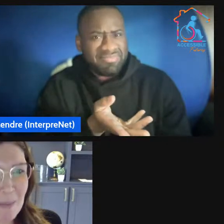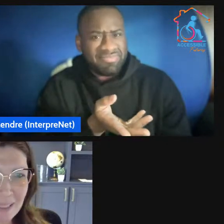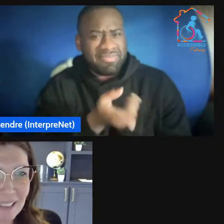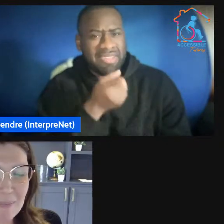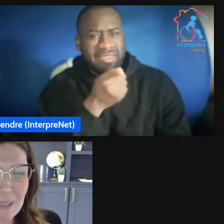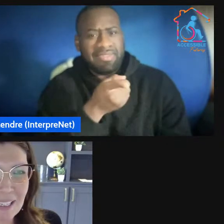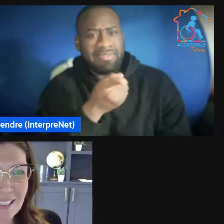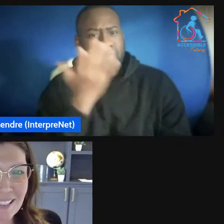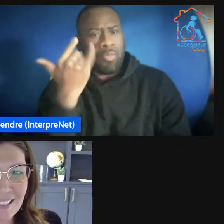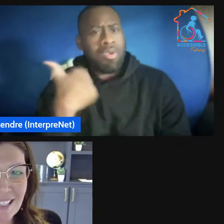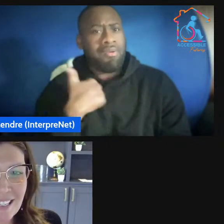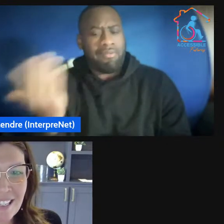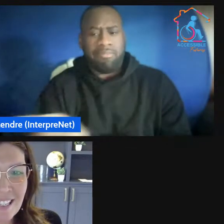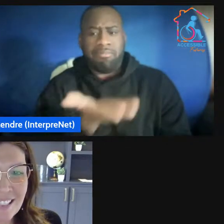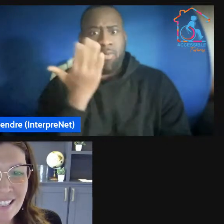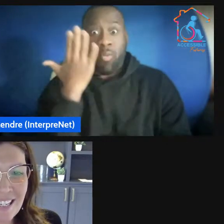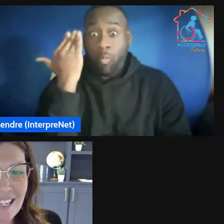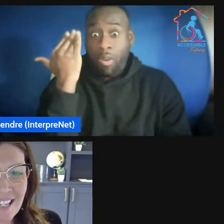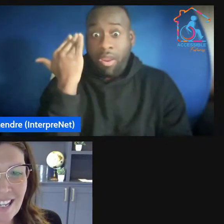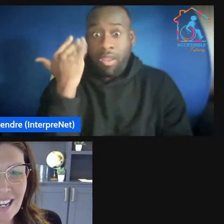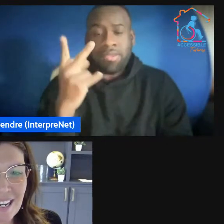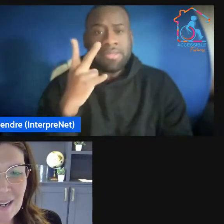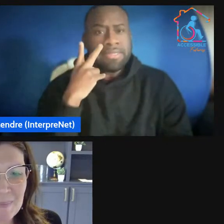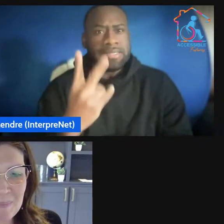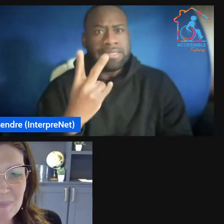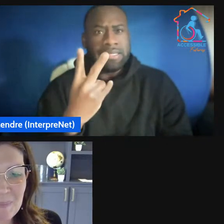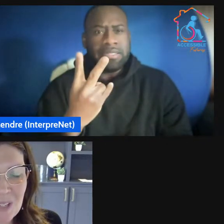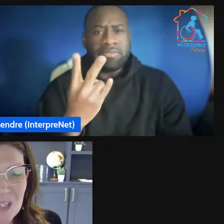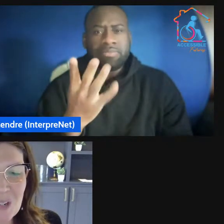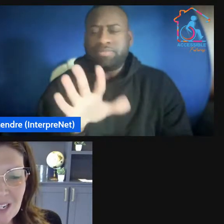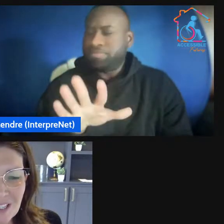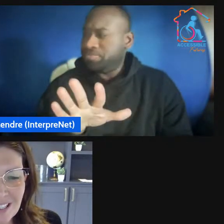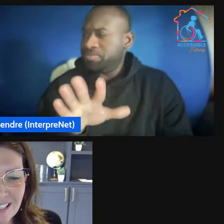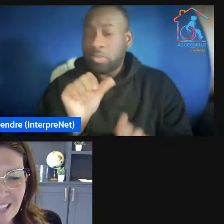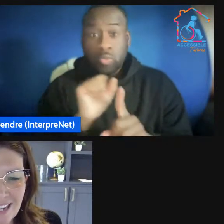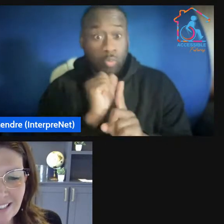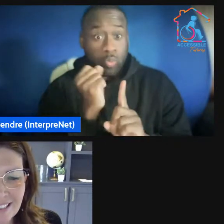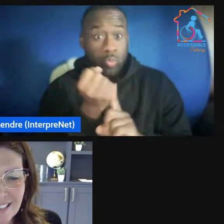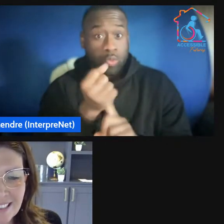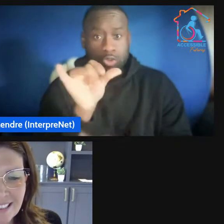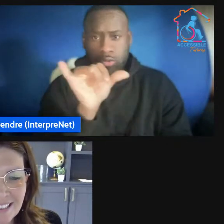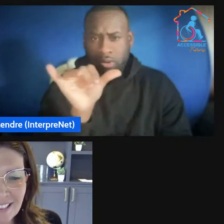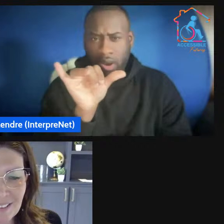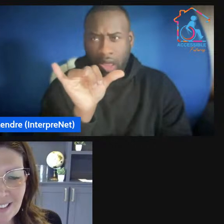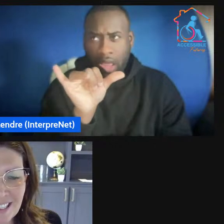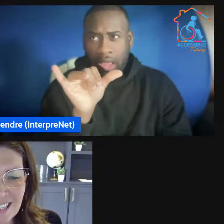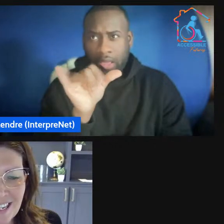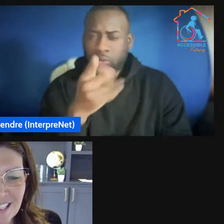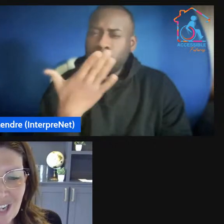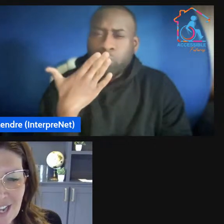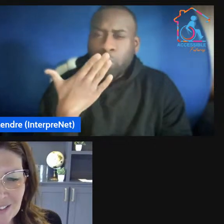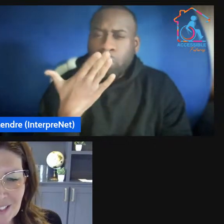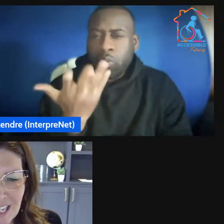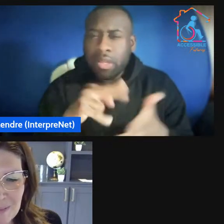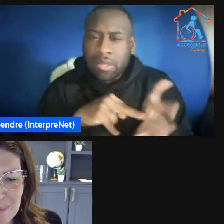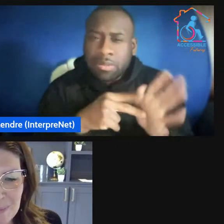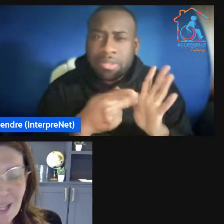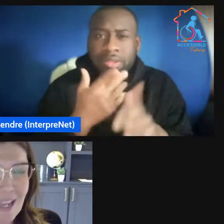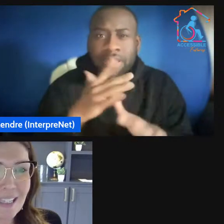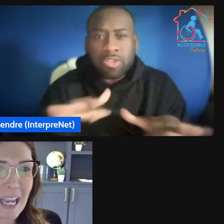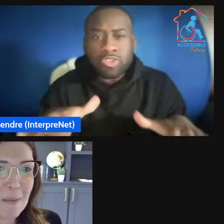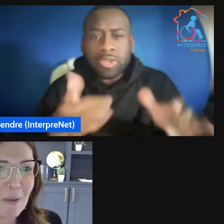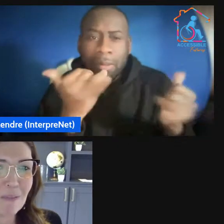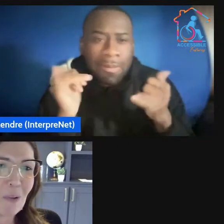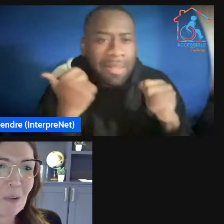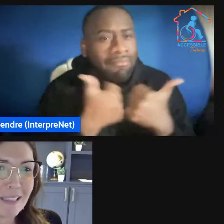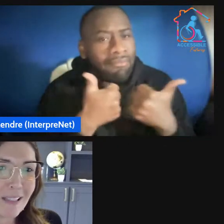why I'm here, because seeing situations like, you know, a child kind of playing